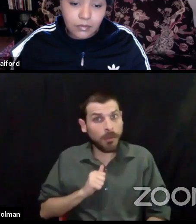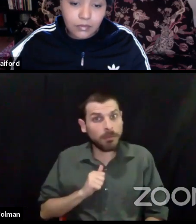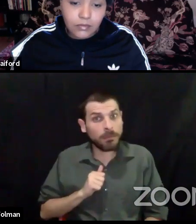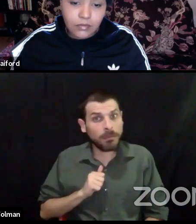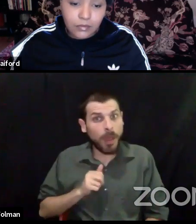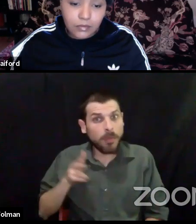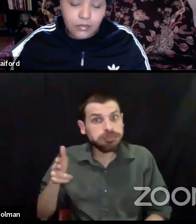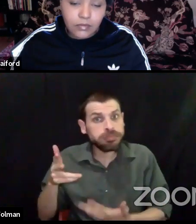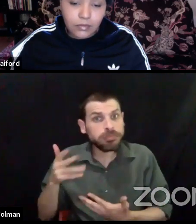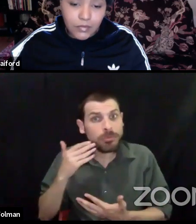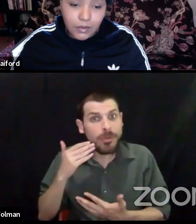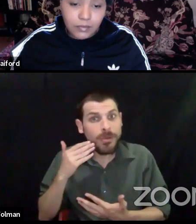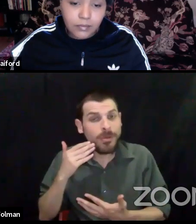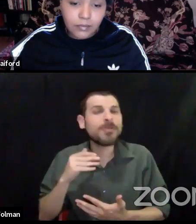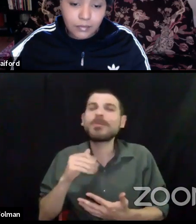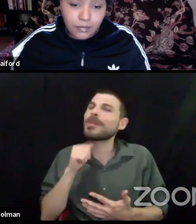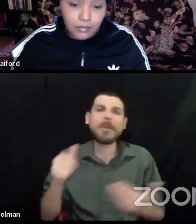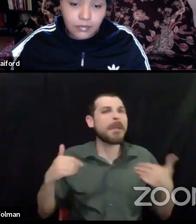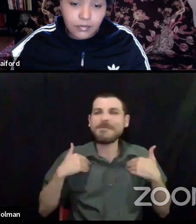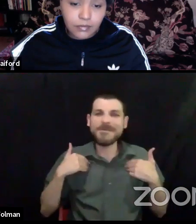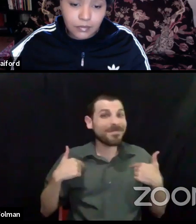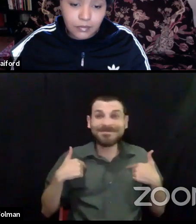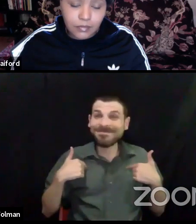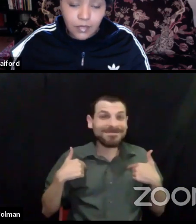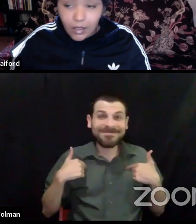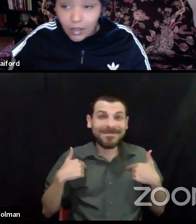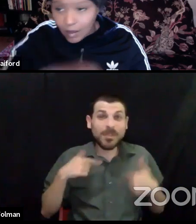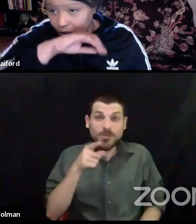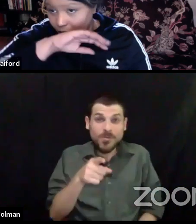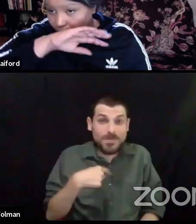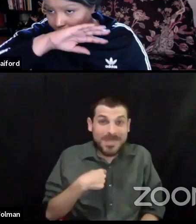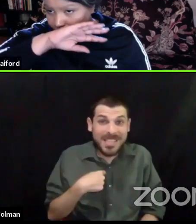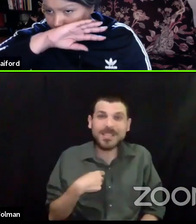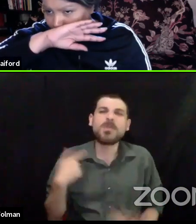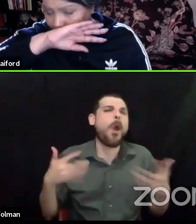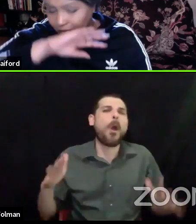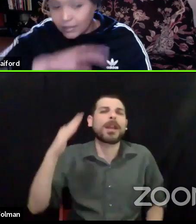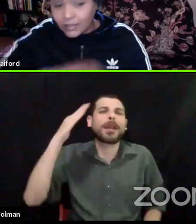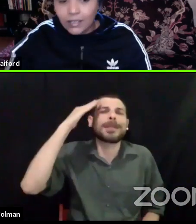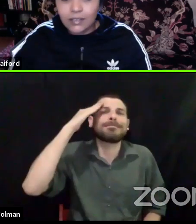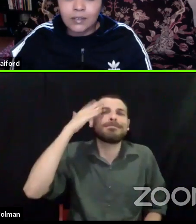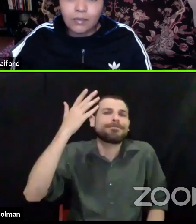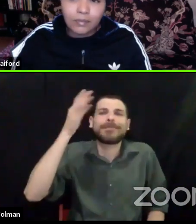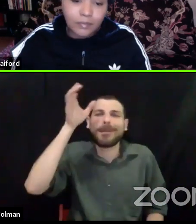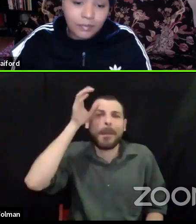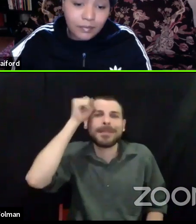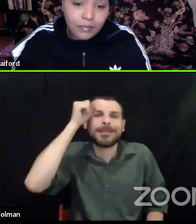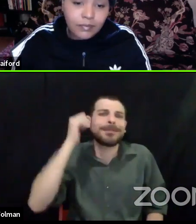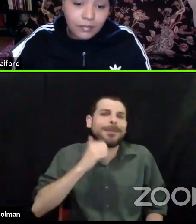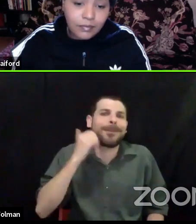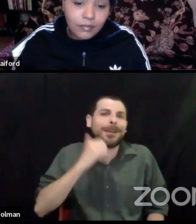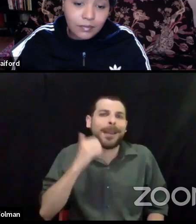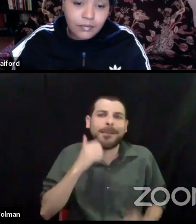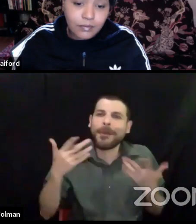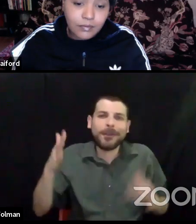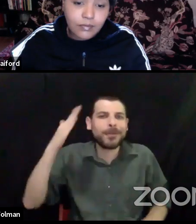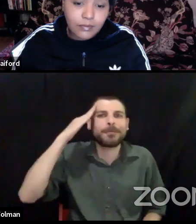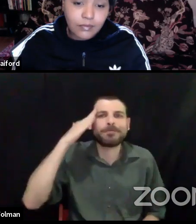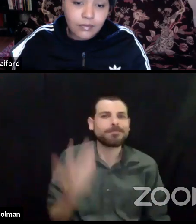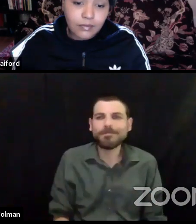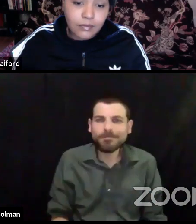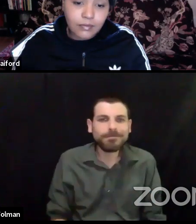extended to us? So to you and me, Teresa, this is common sense. Exactly. I get, like, I come